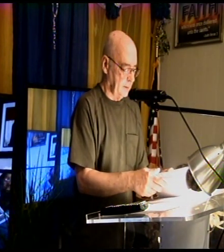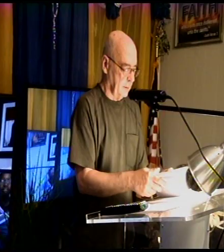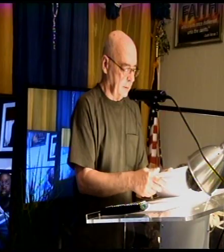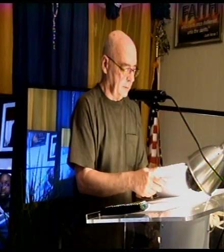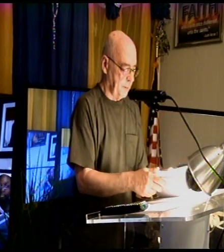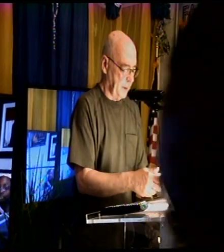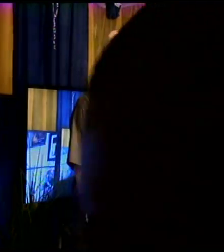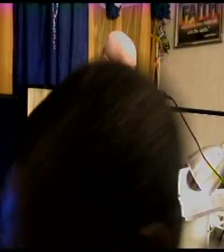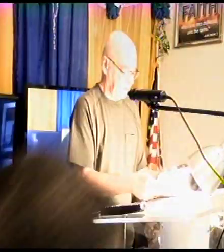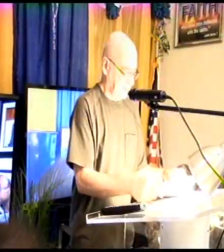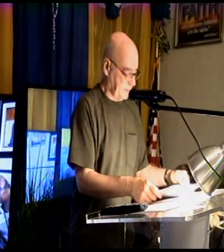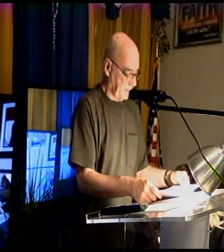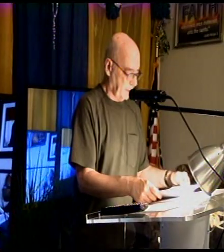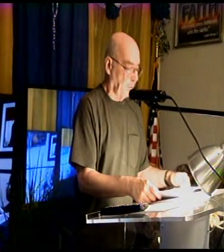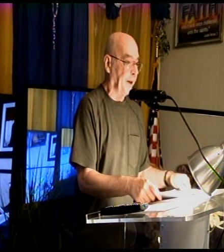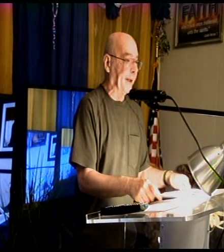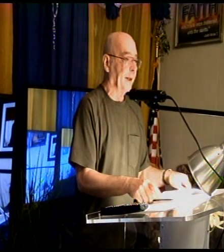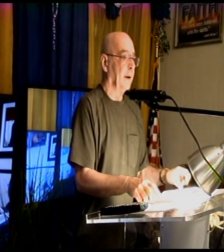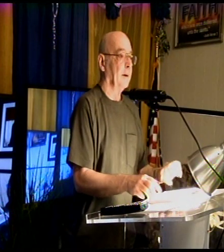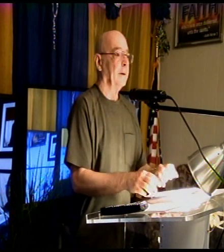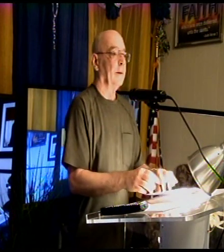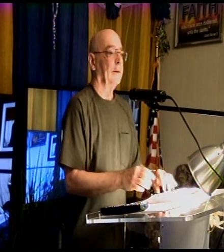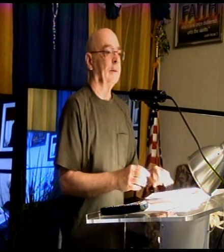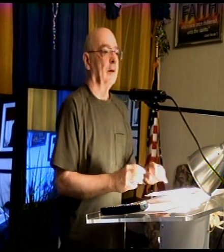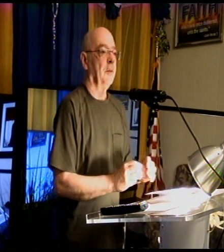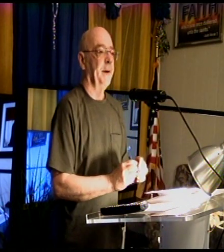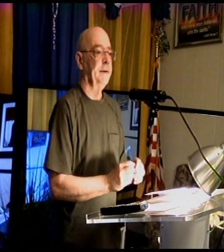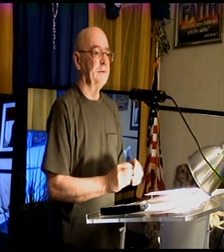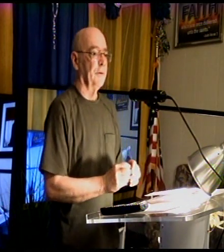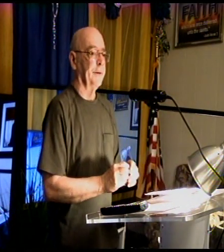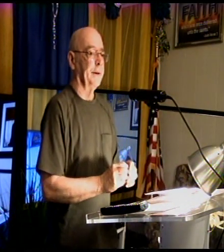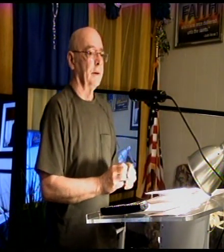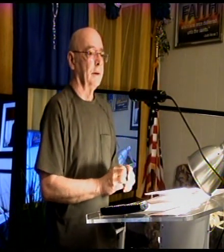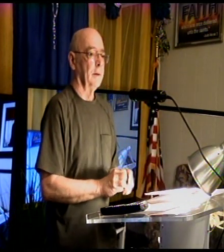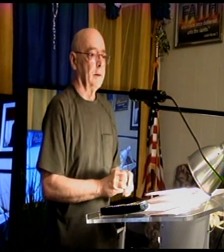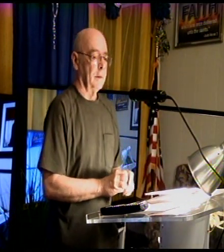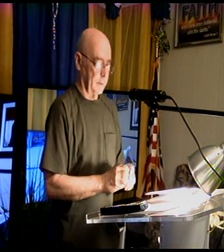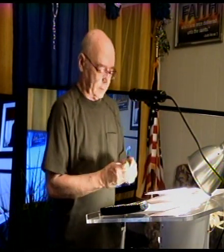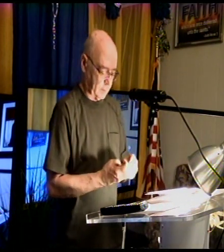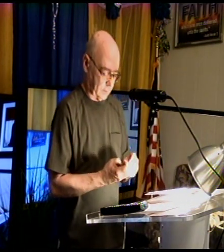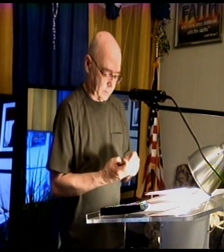and that's on page 30. On page 30.